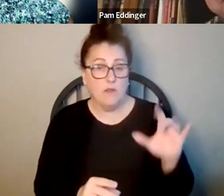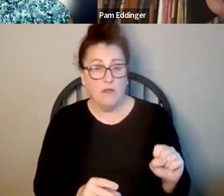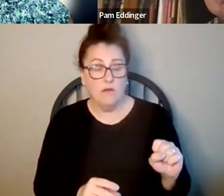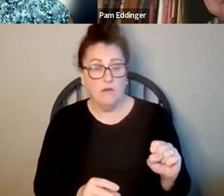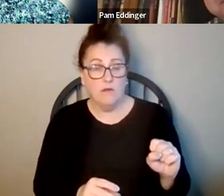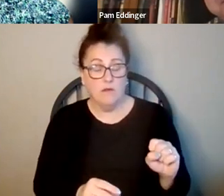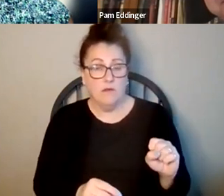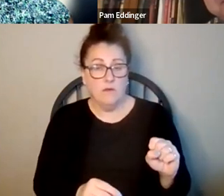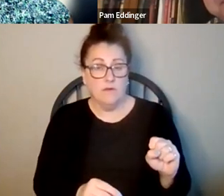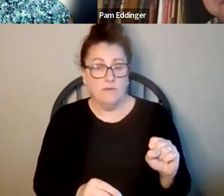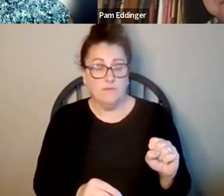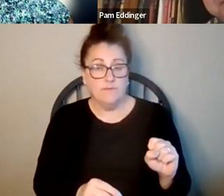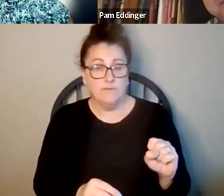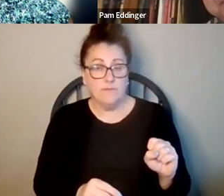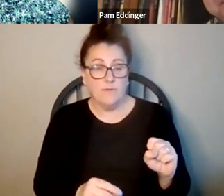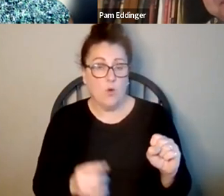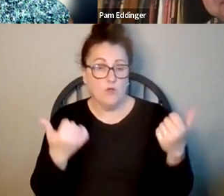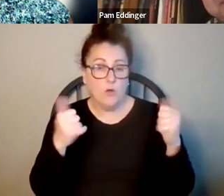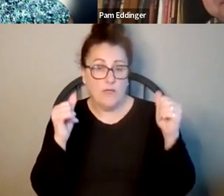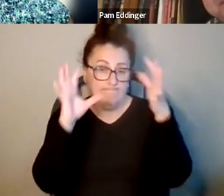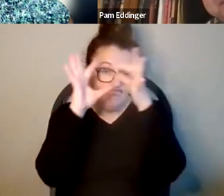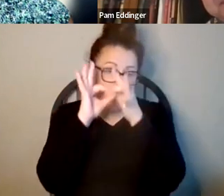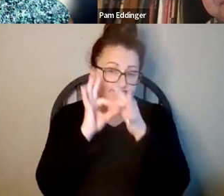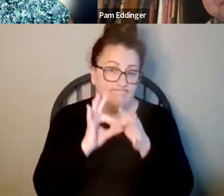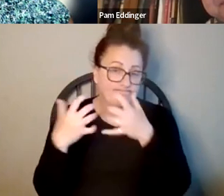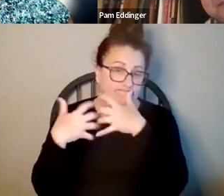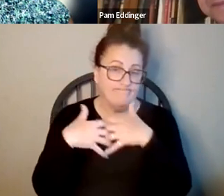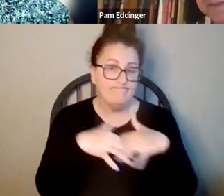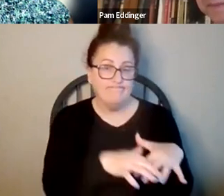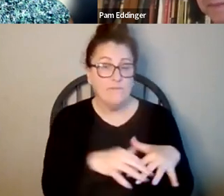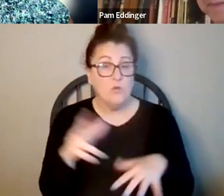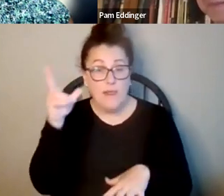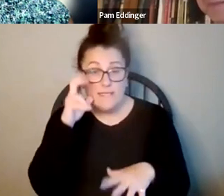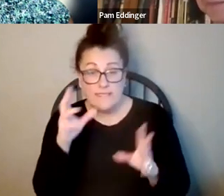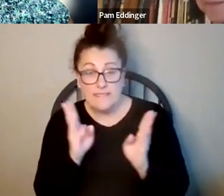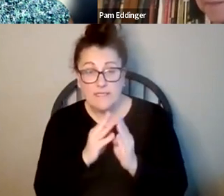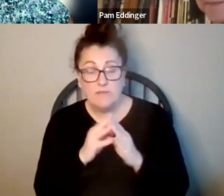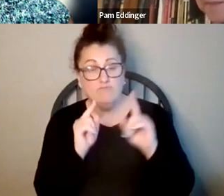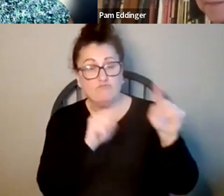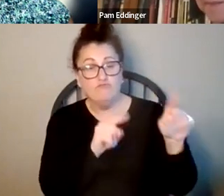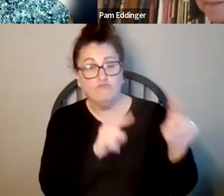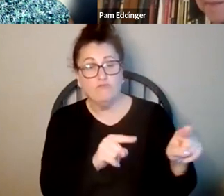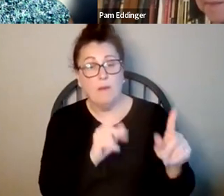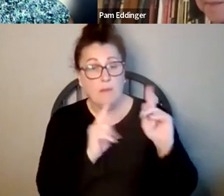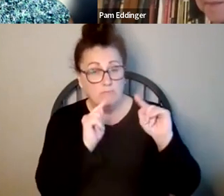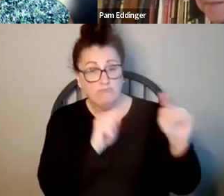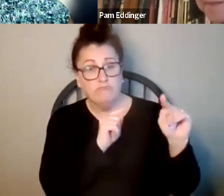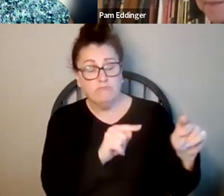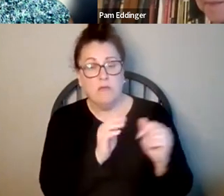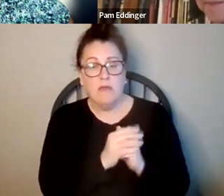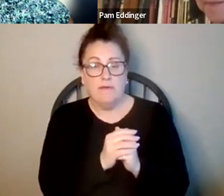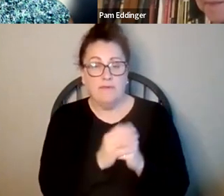jigsaw puzzle we're putting together. So the listening sessions we've all attended, whether they're the